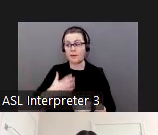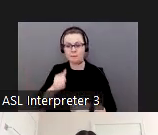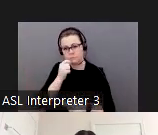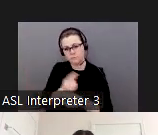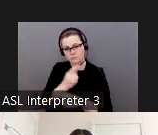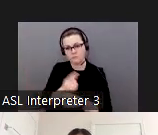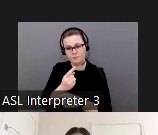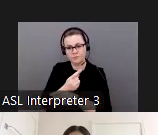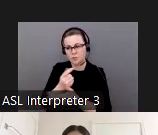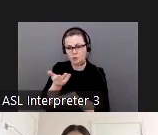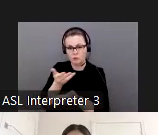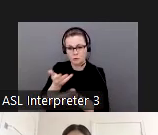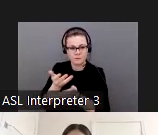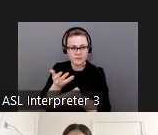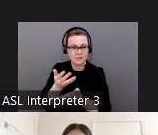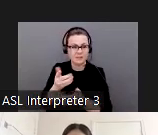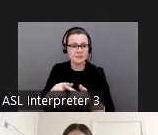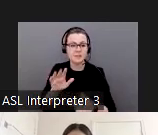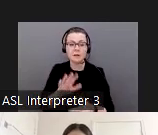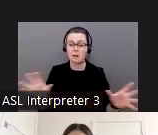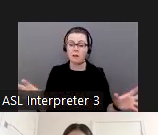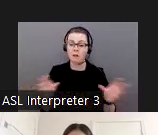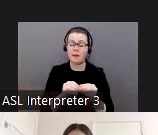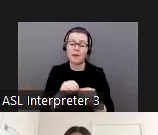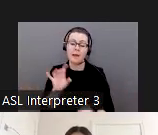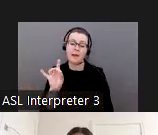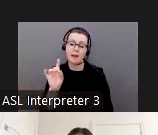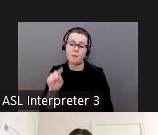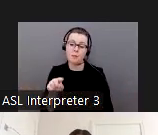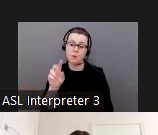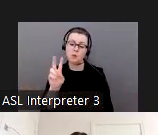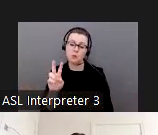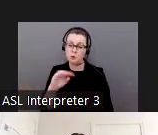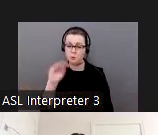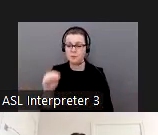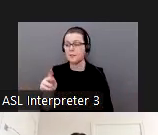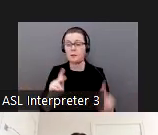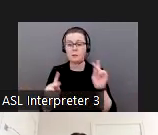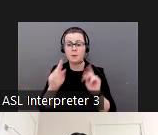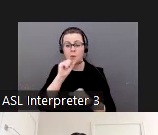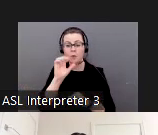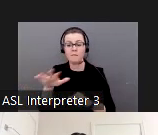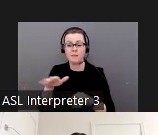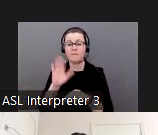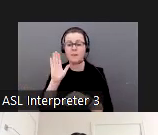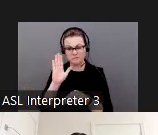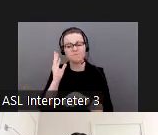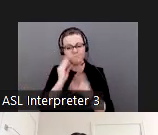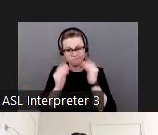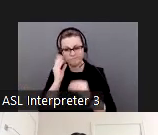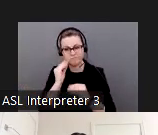aggregate prevalence of about 8.2% of Canadians over the age of 55. Since then,